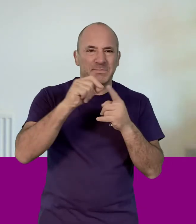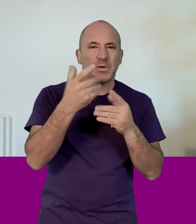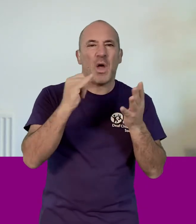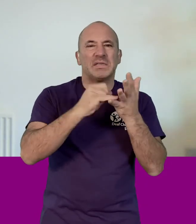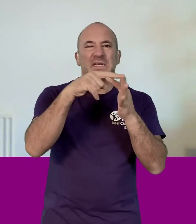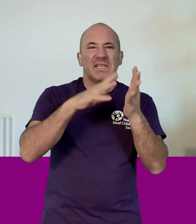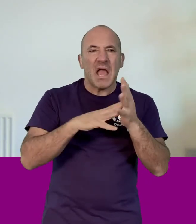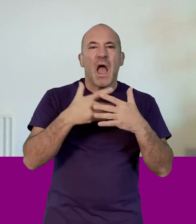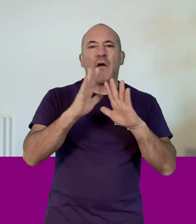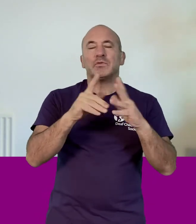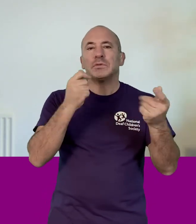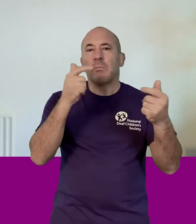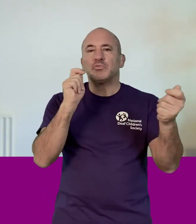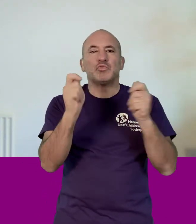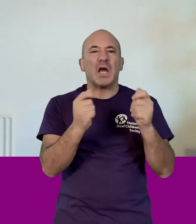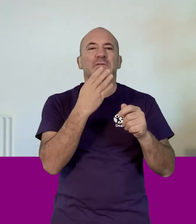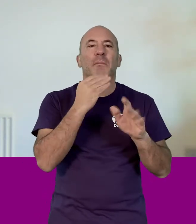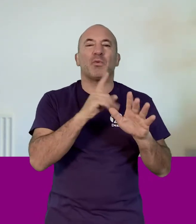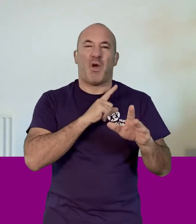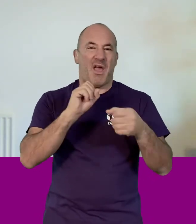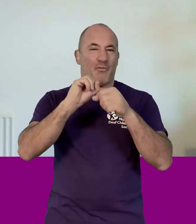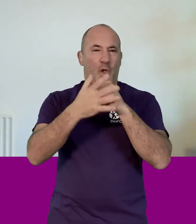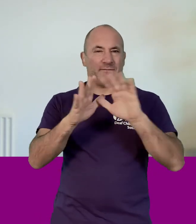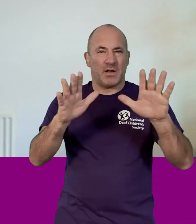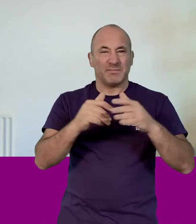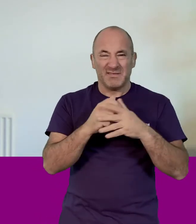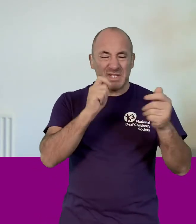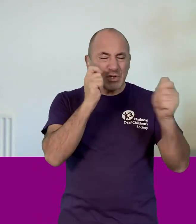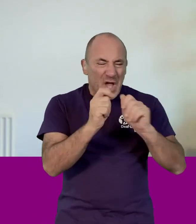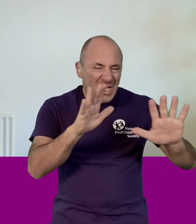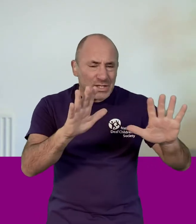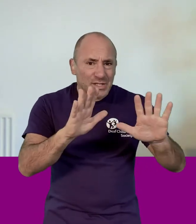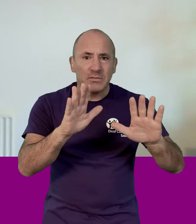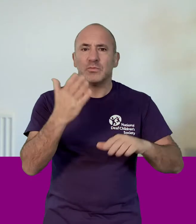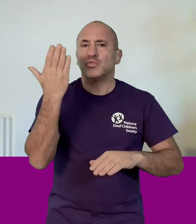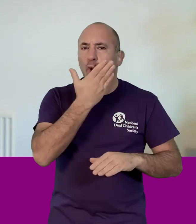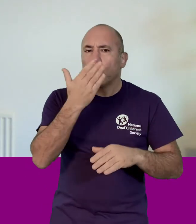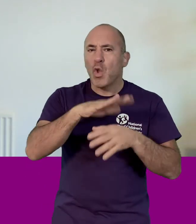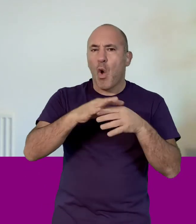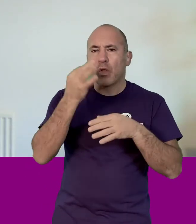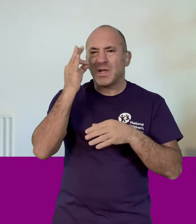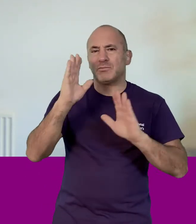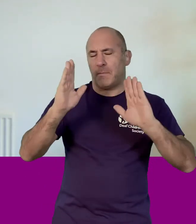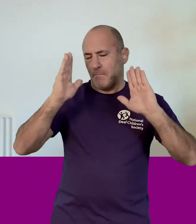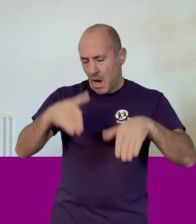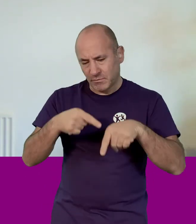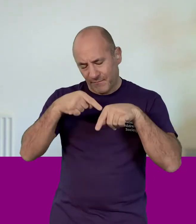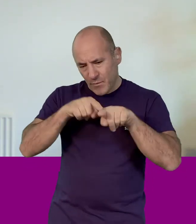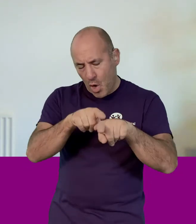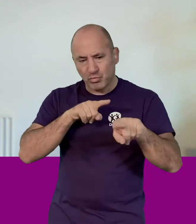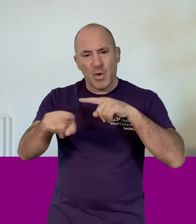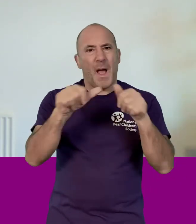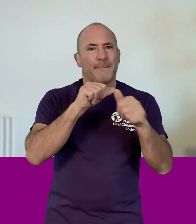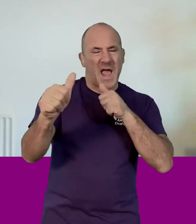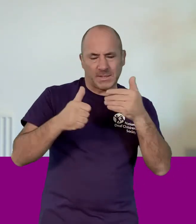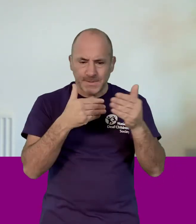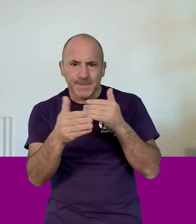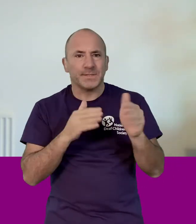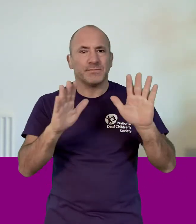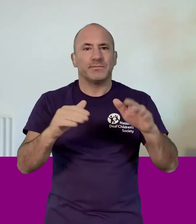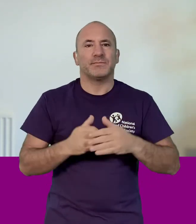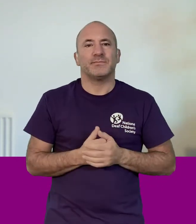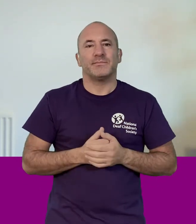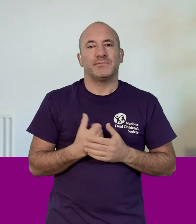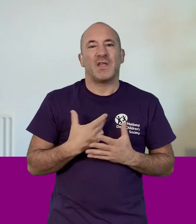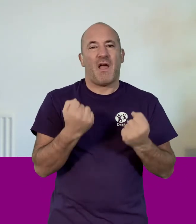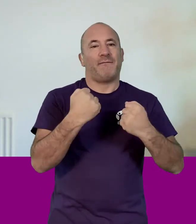temporary changes around plans or statements because of coronavirus, but even if this happens, schools and local authorities must still do what they